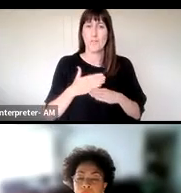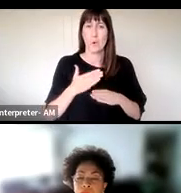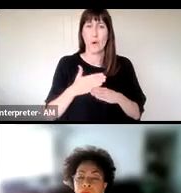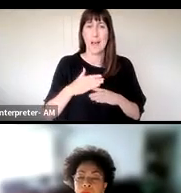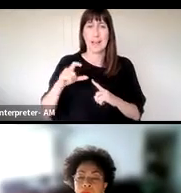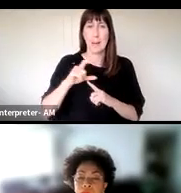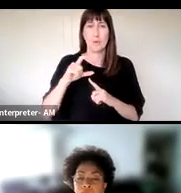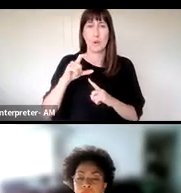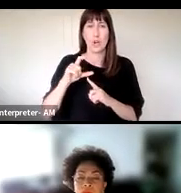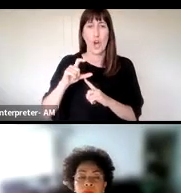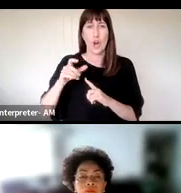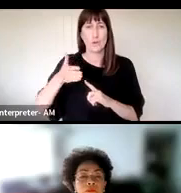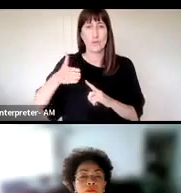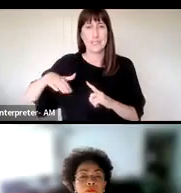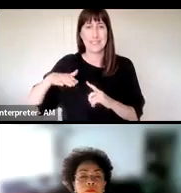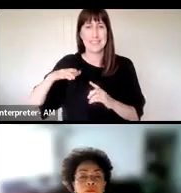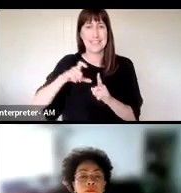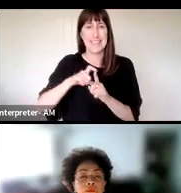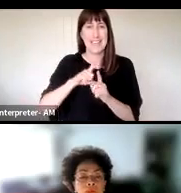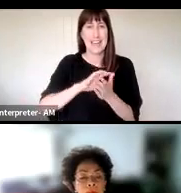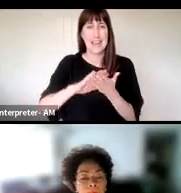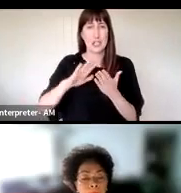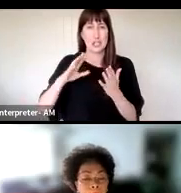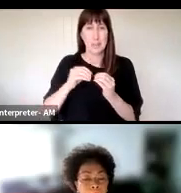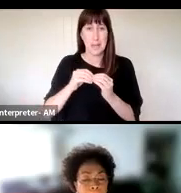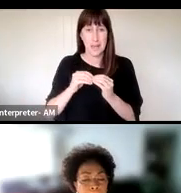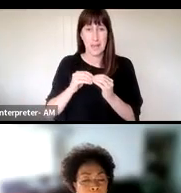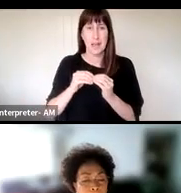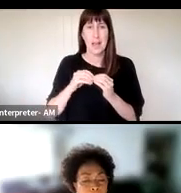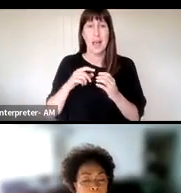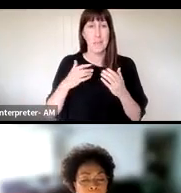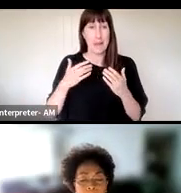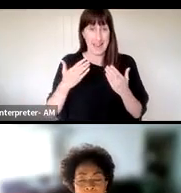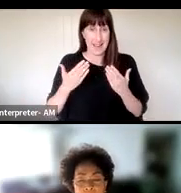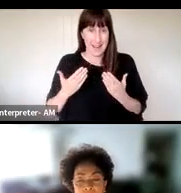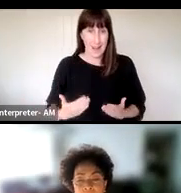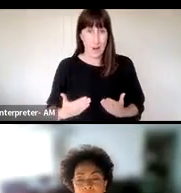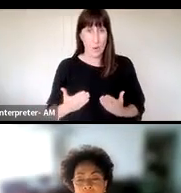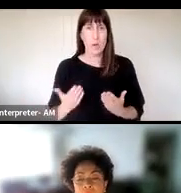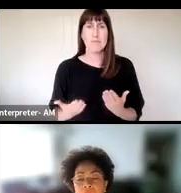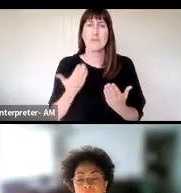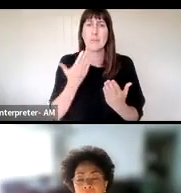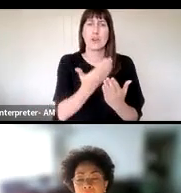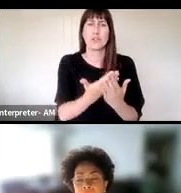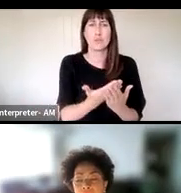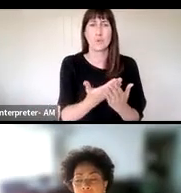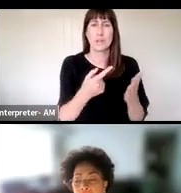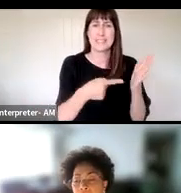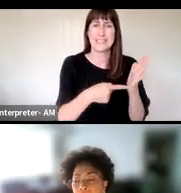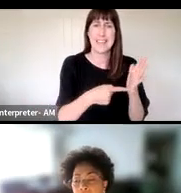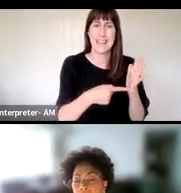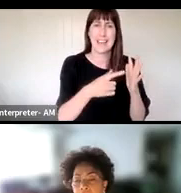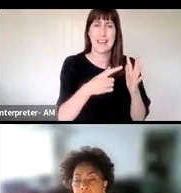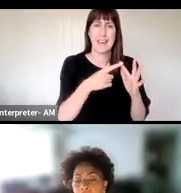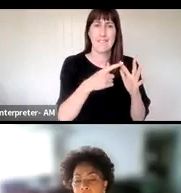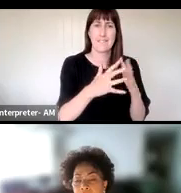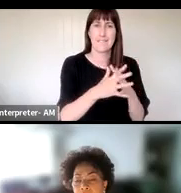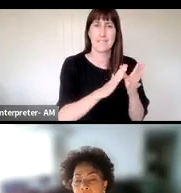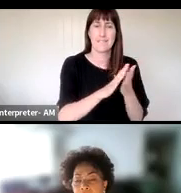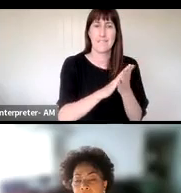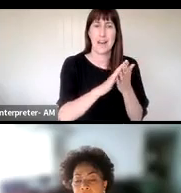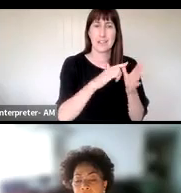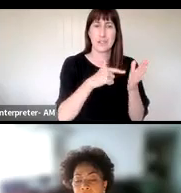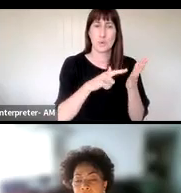but now we're putting forward a proposal to the Te Whātua board to sign the Accessibility